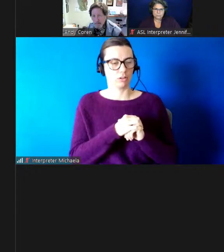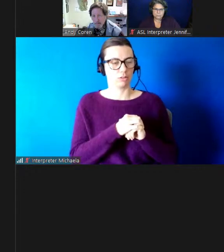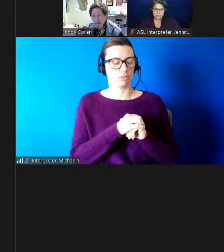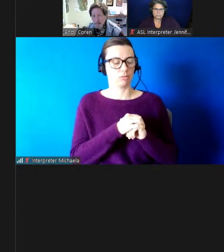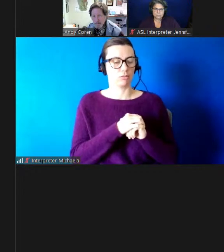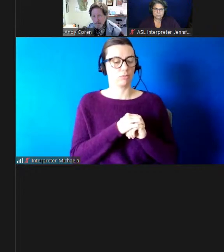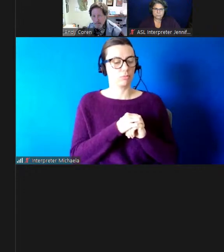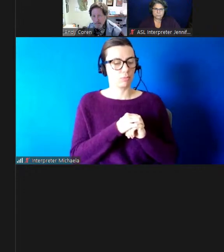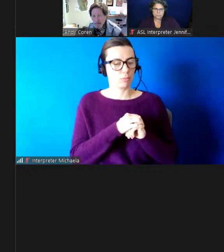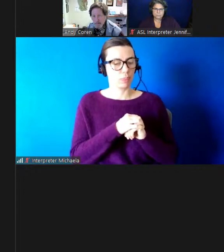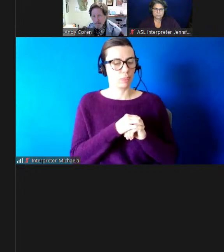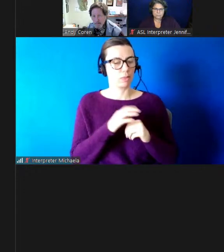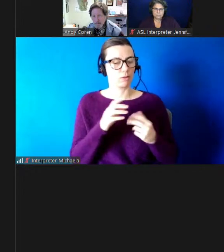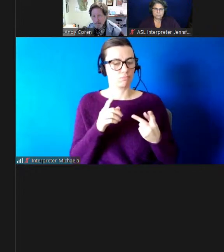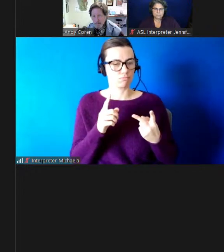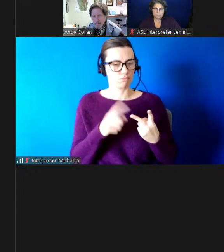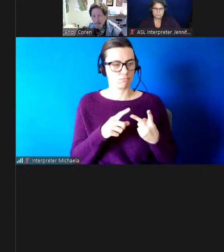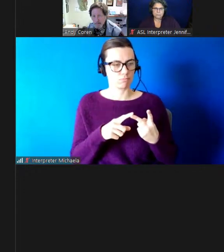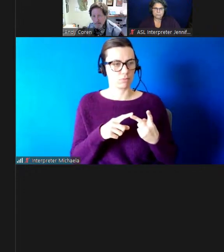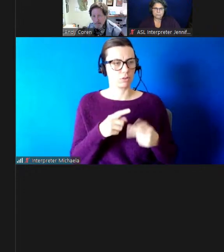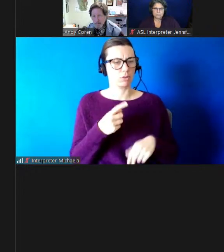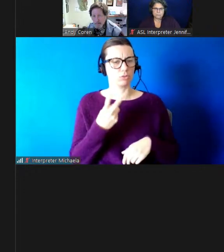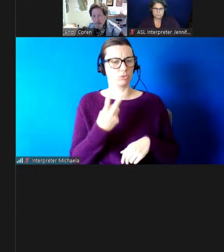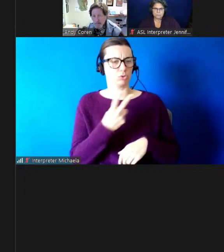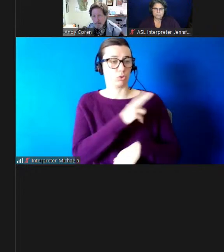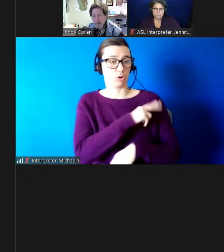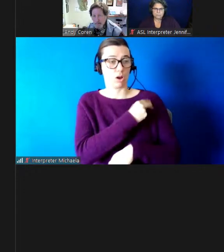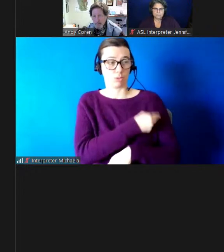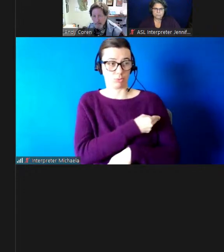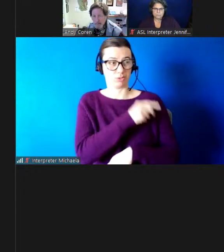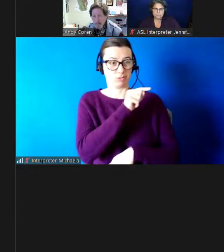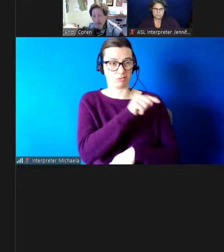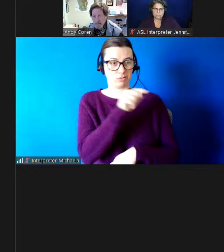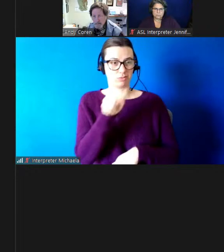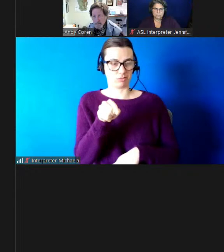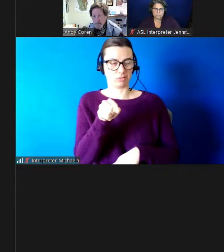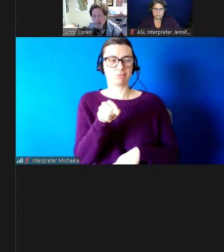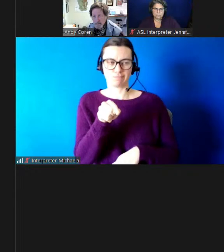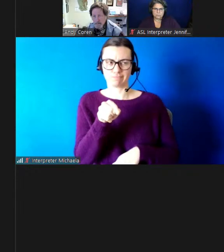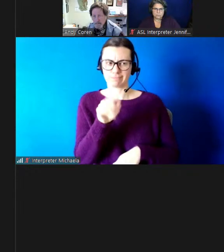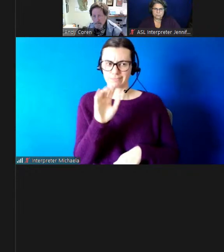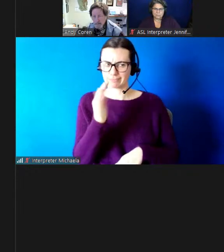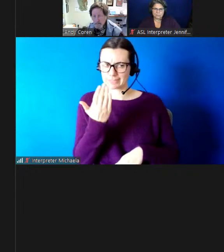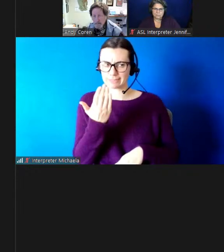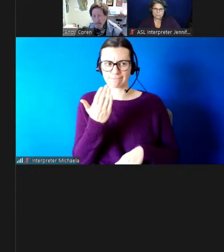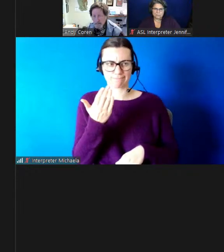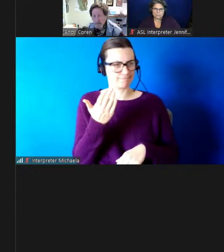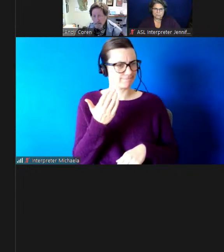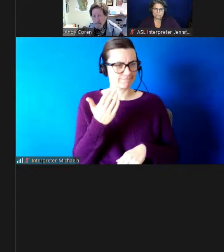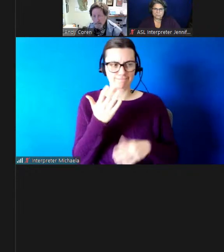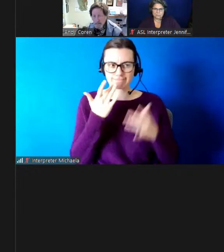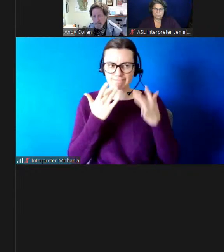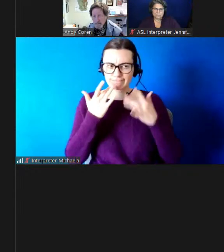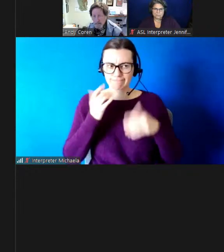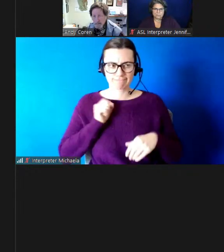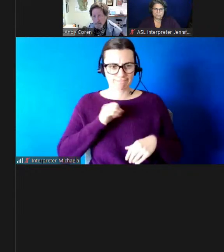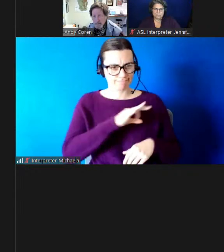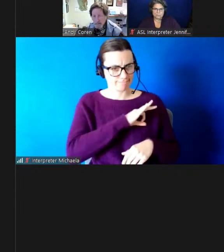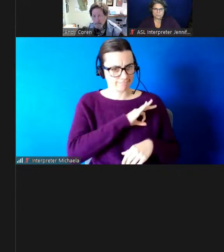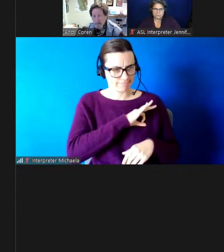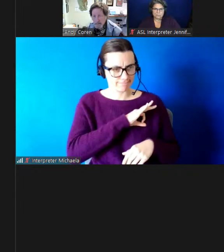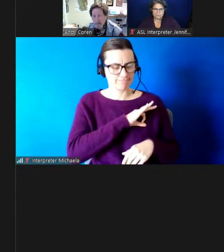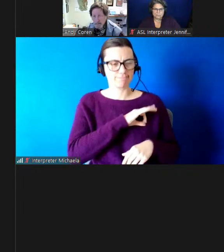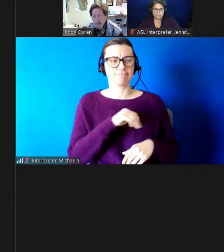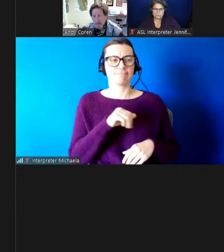have two of the hospitals are looking at potential staffing shortages, and